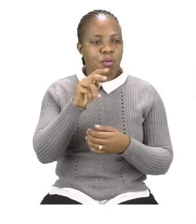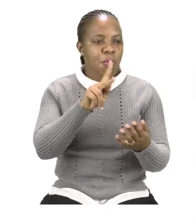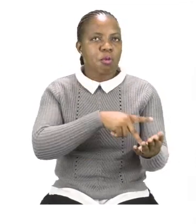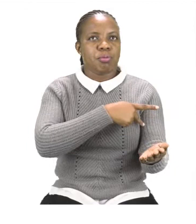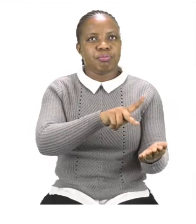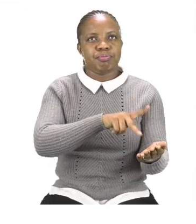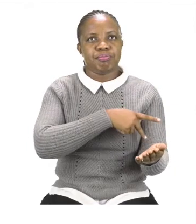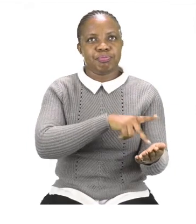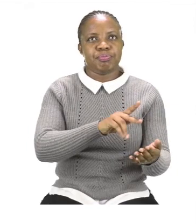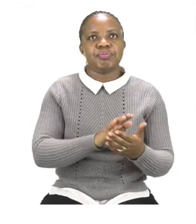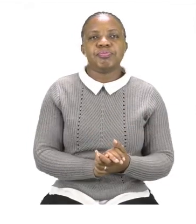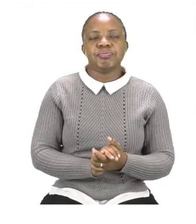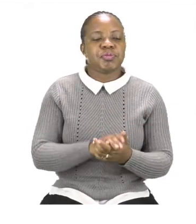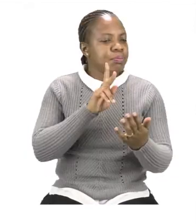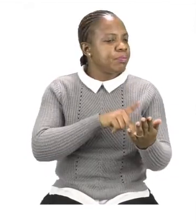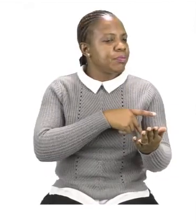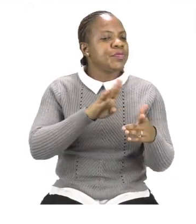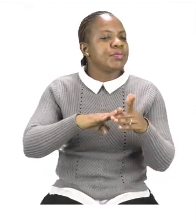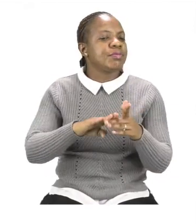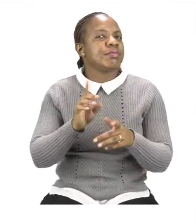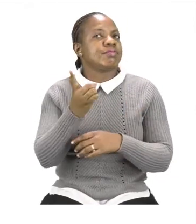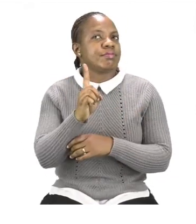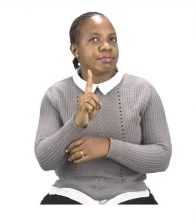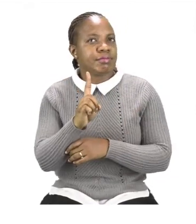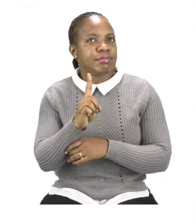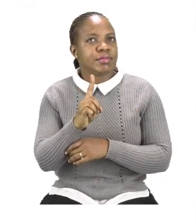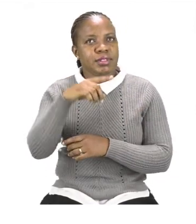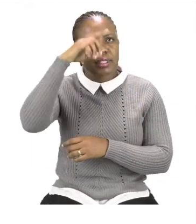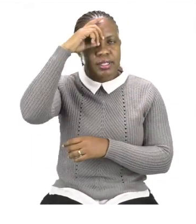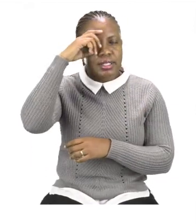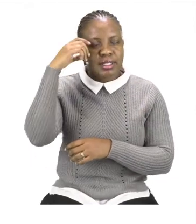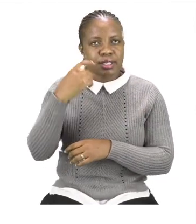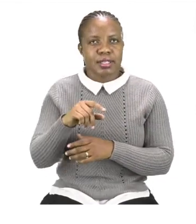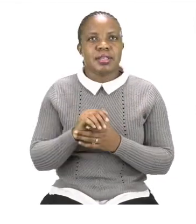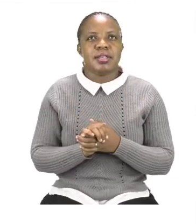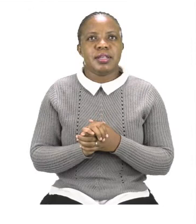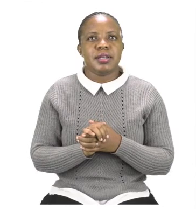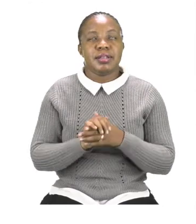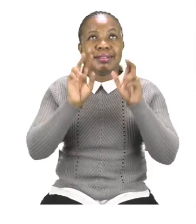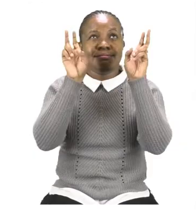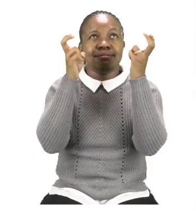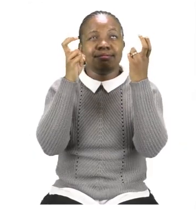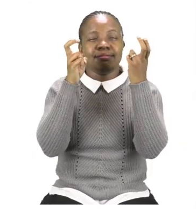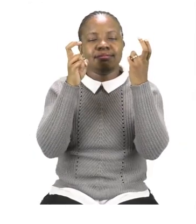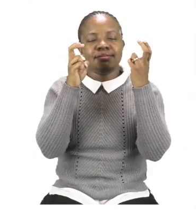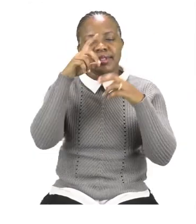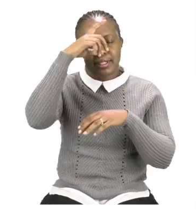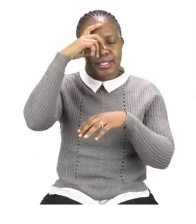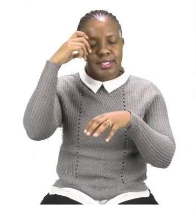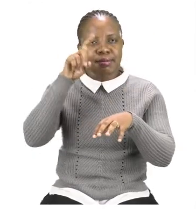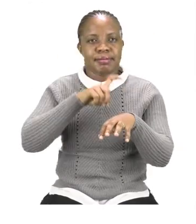this one is about summer. The heading for our poem is Summertime. Now,